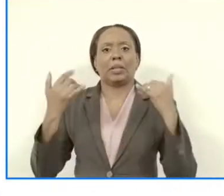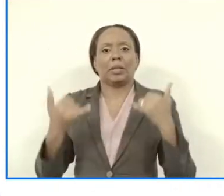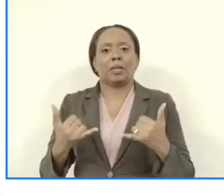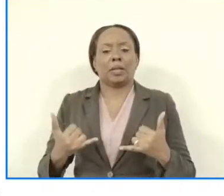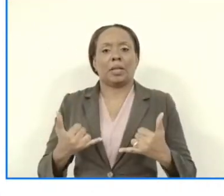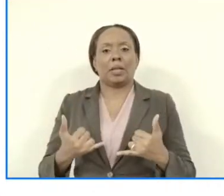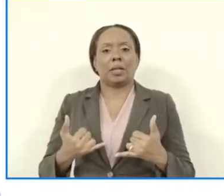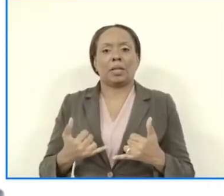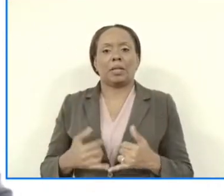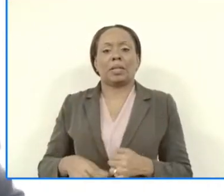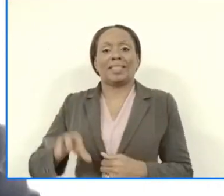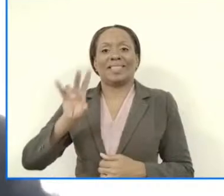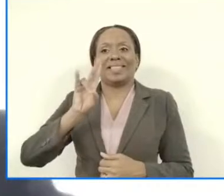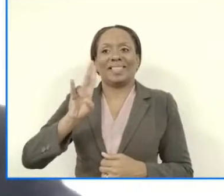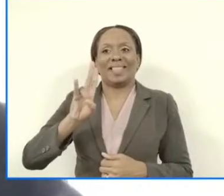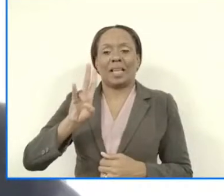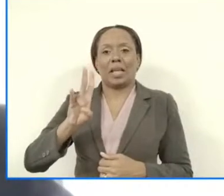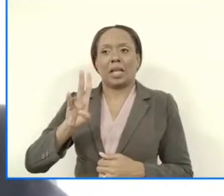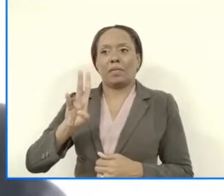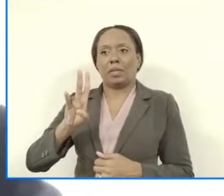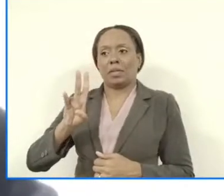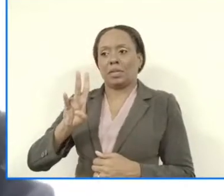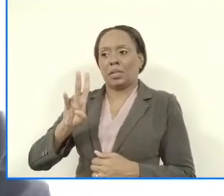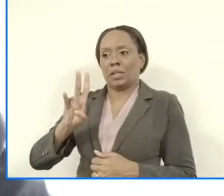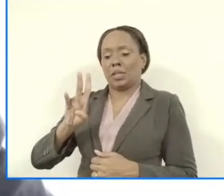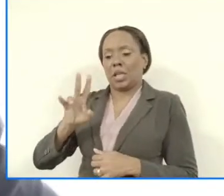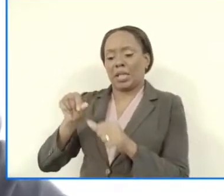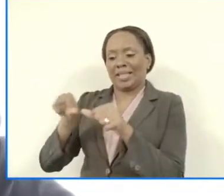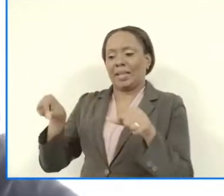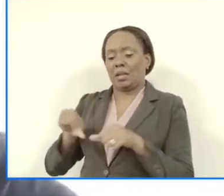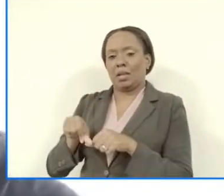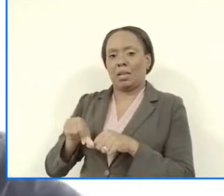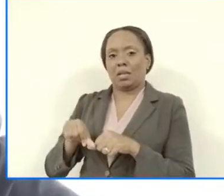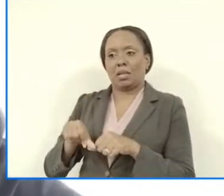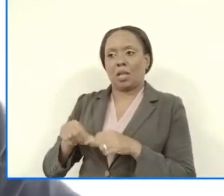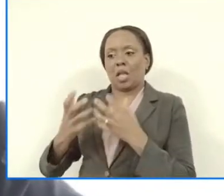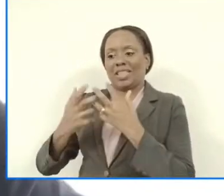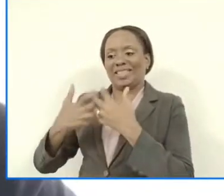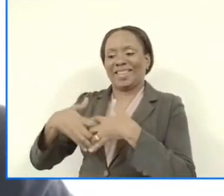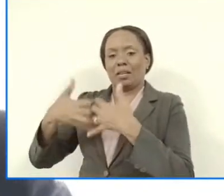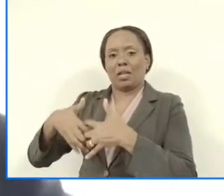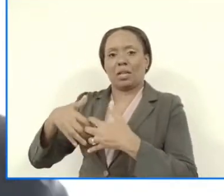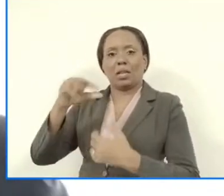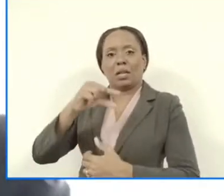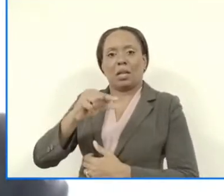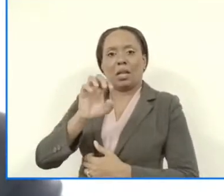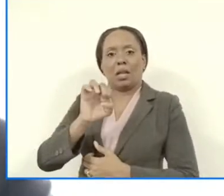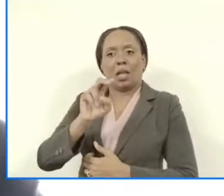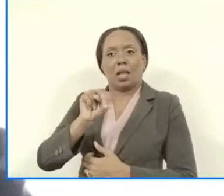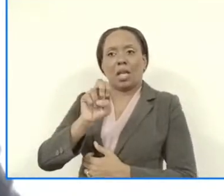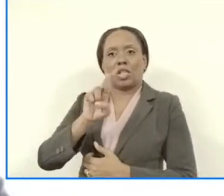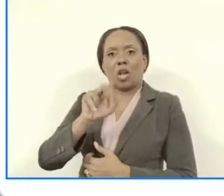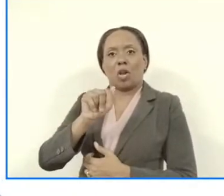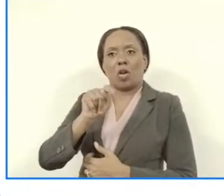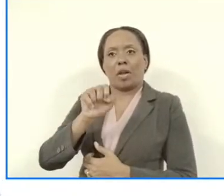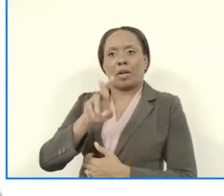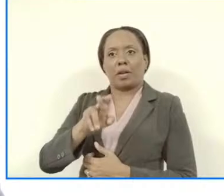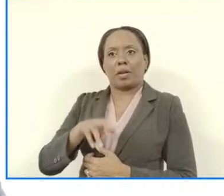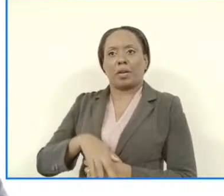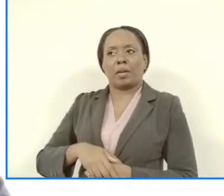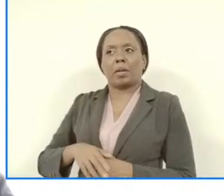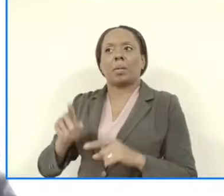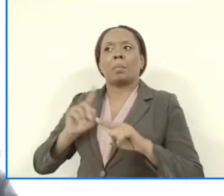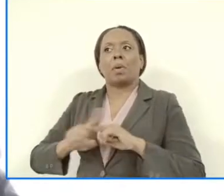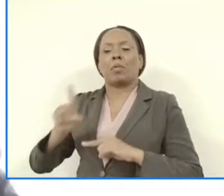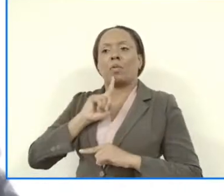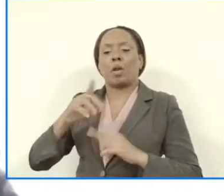facilities only on generator. But our concentration now is on those areas, those remote areas